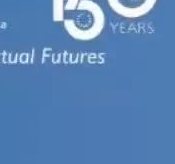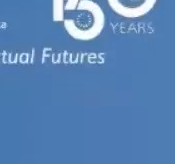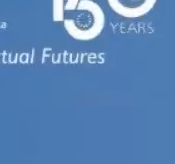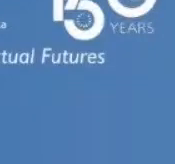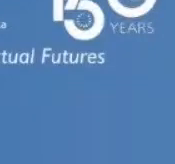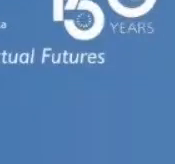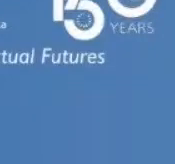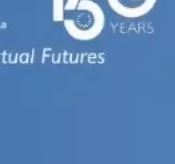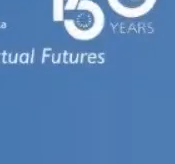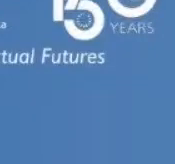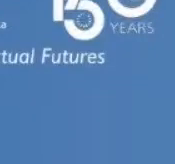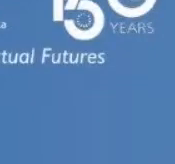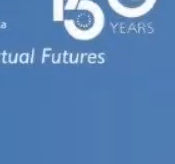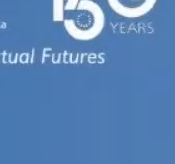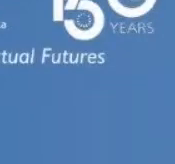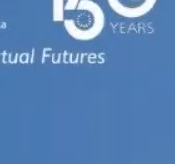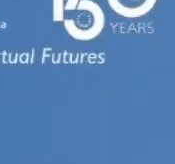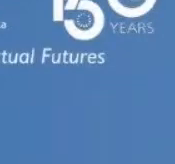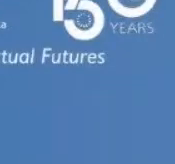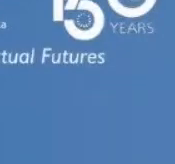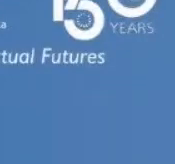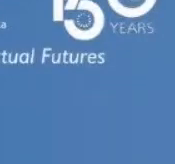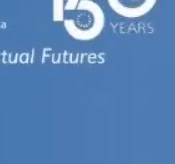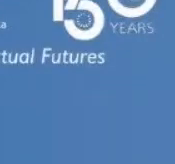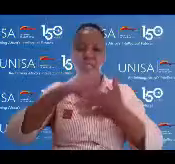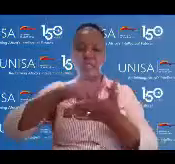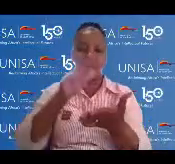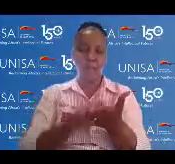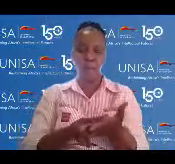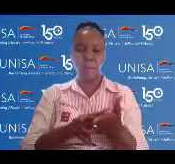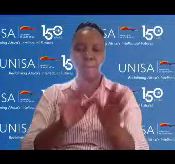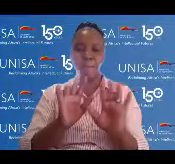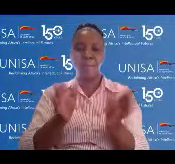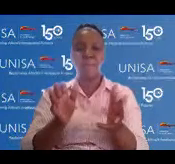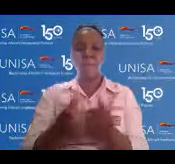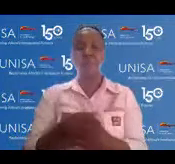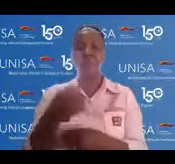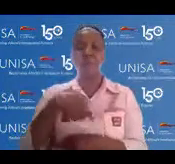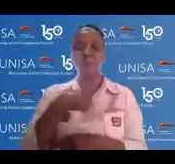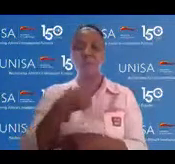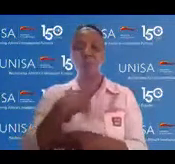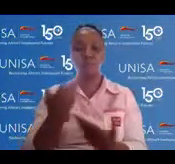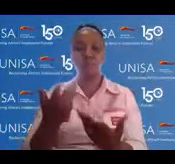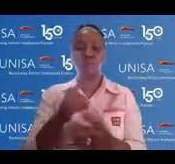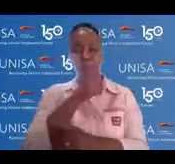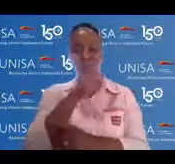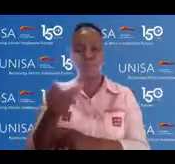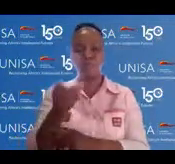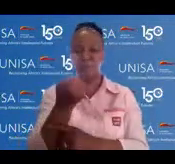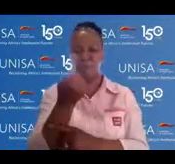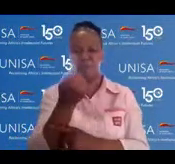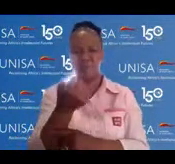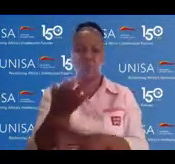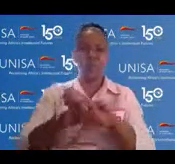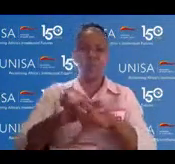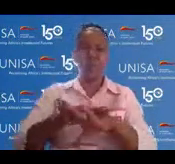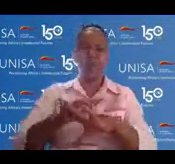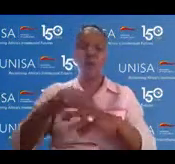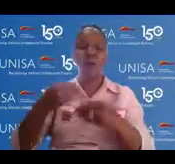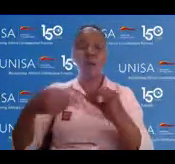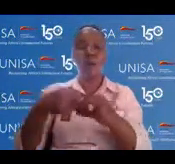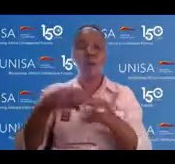de Tooy. I'm from the Invigilator app, and I'm going to be telling you a little bit more about the Invigilator